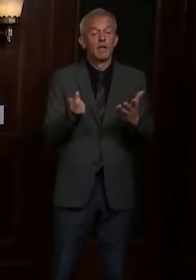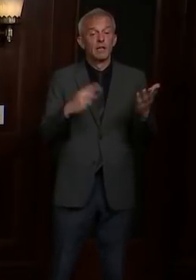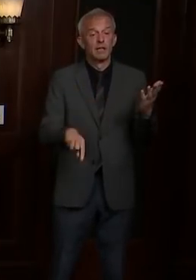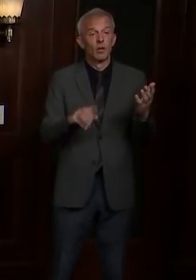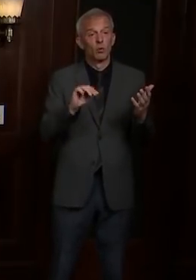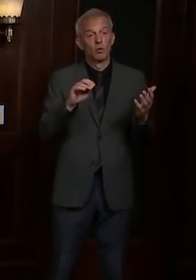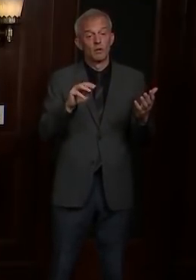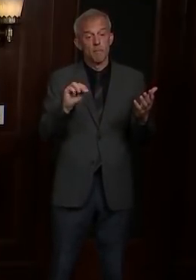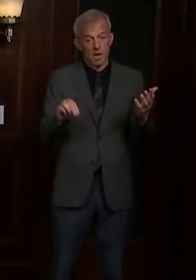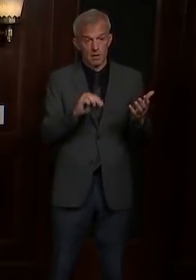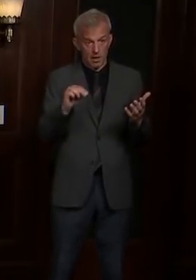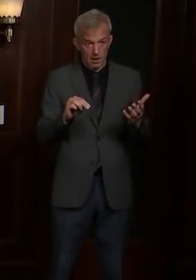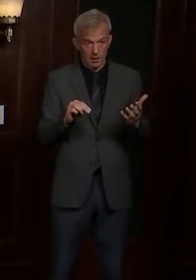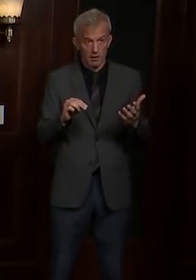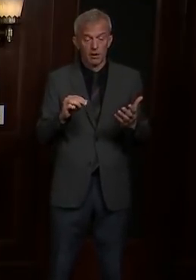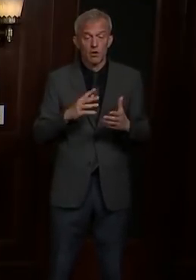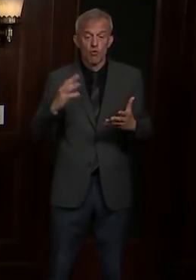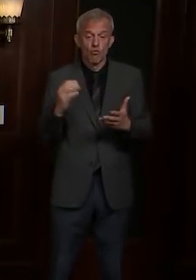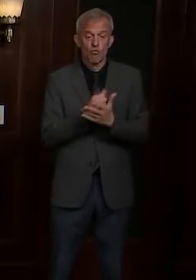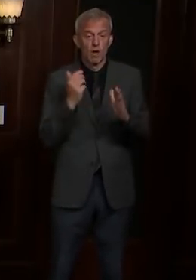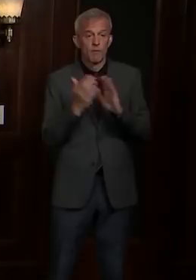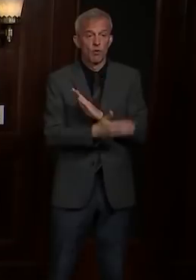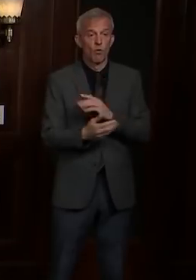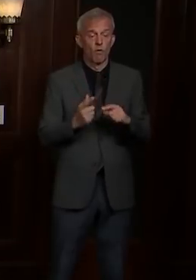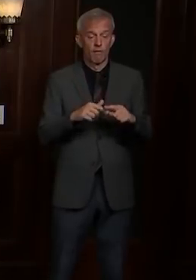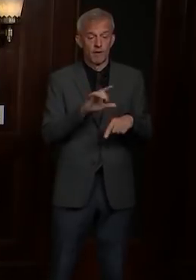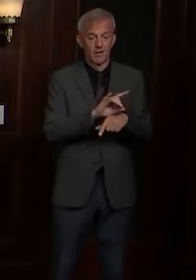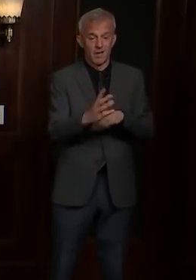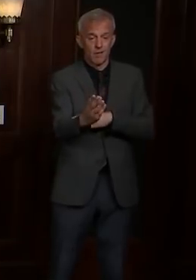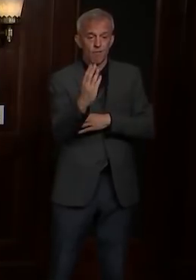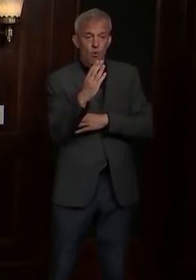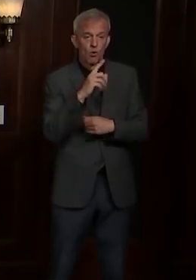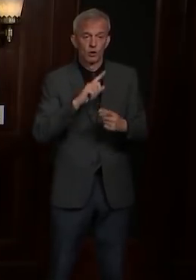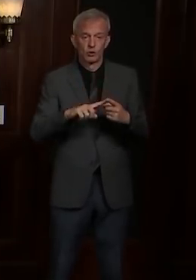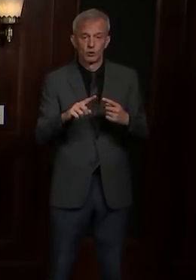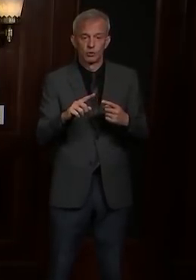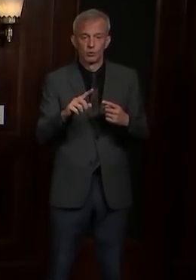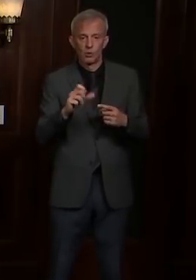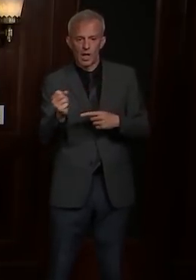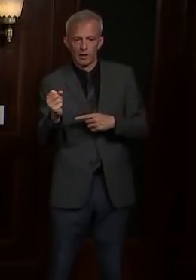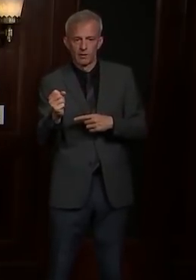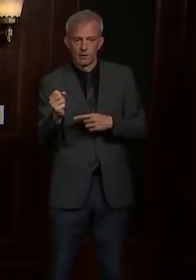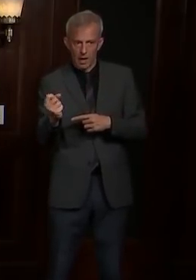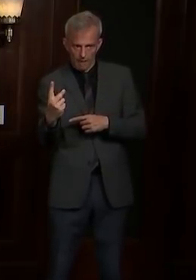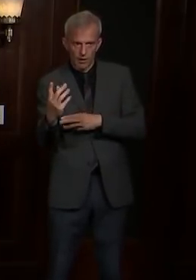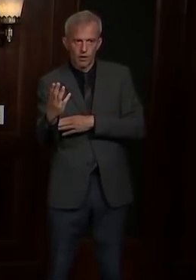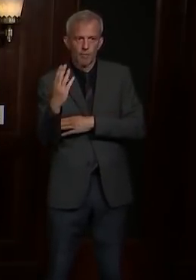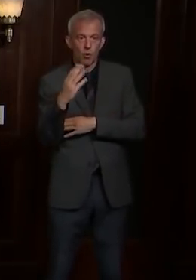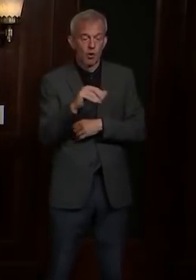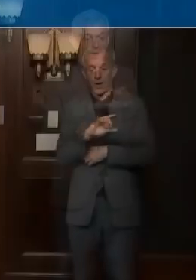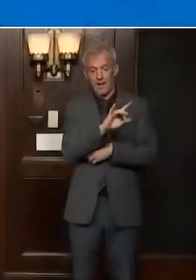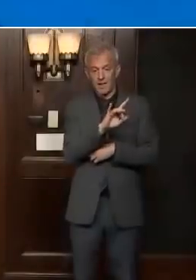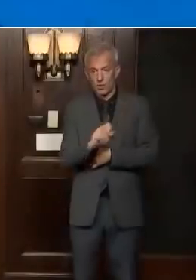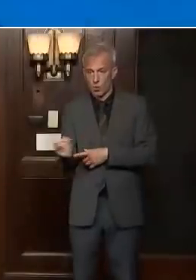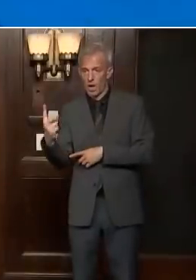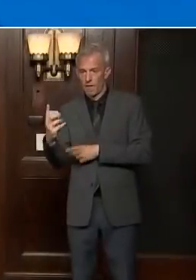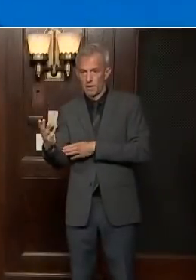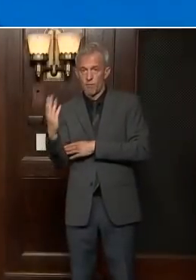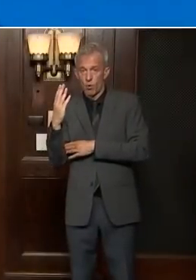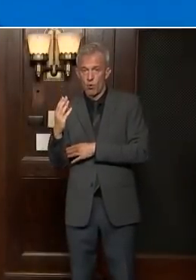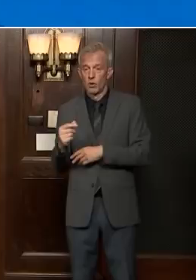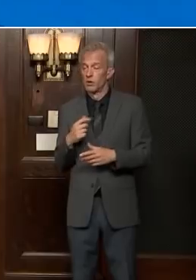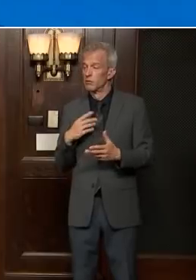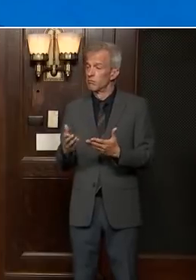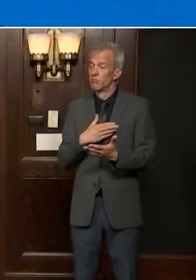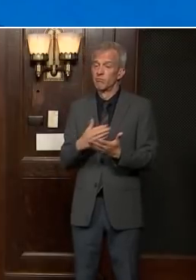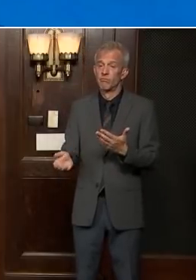center hours are going to be 8 a.m. to 11 a.m. So if you want to find the location nearest to you, if you haven't availed yourself, it doesn't matter